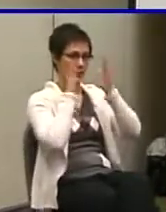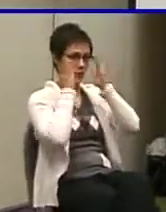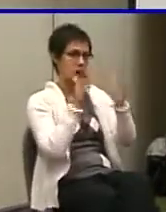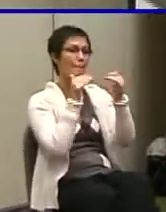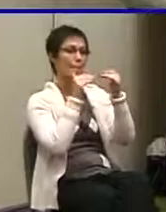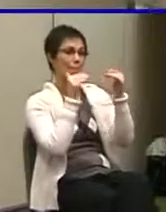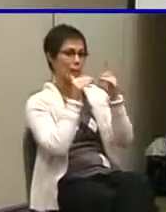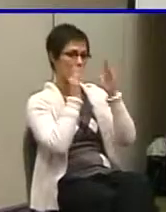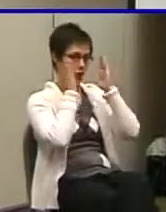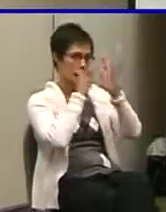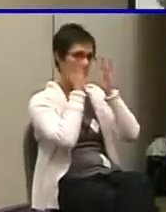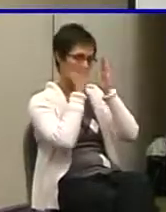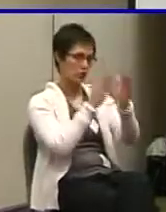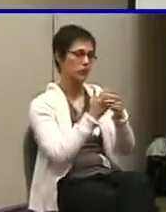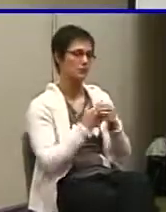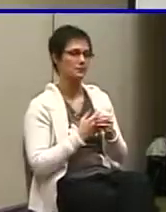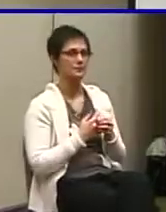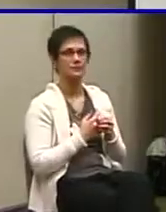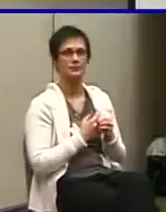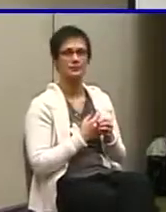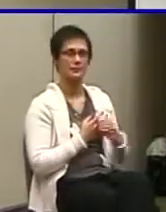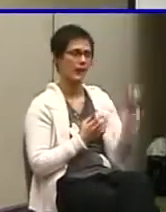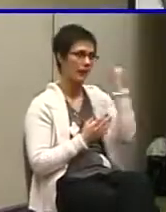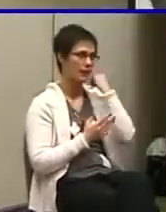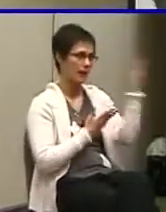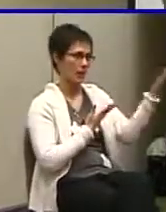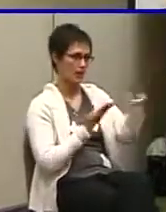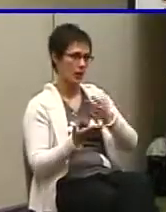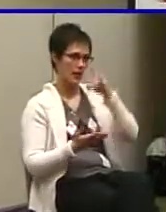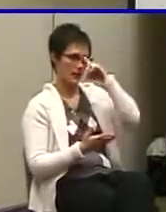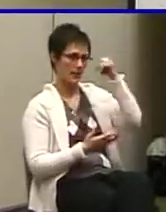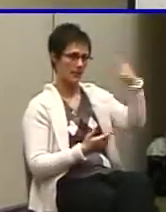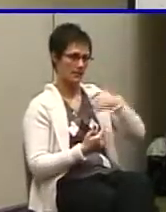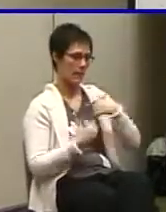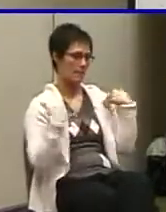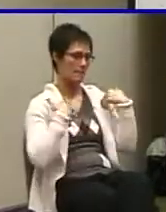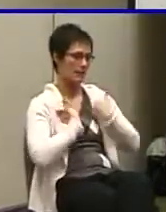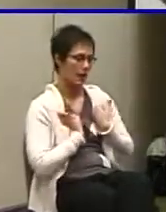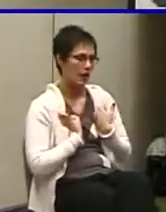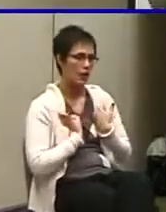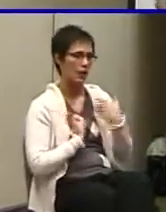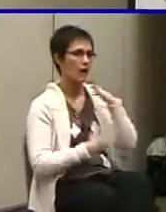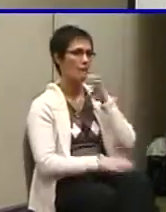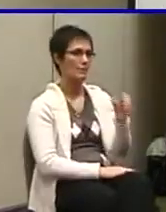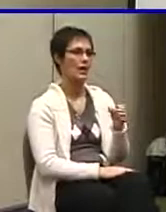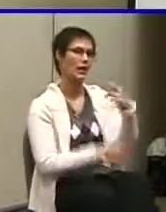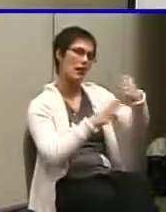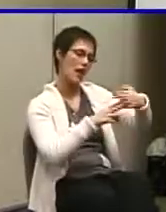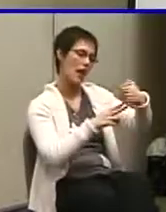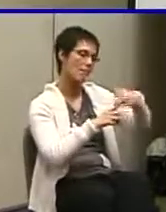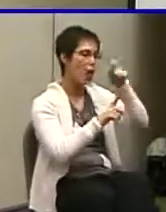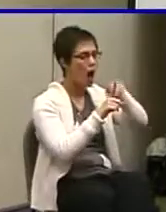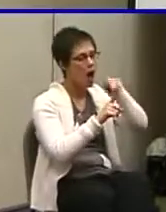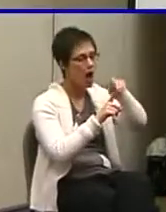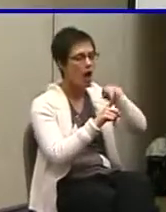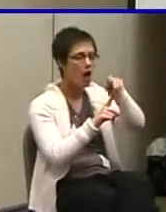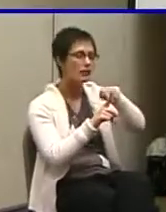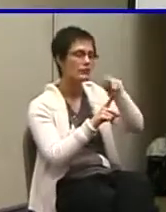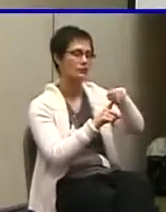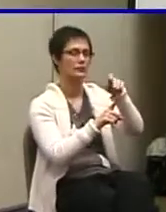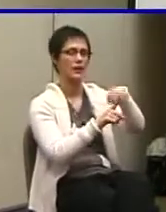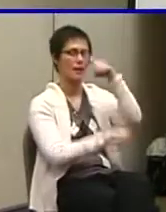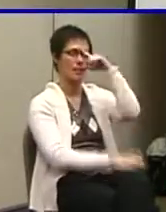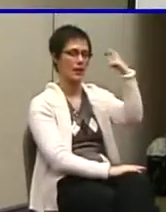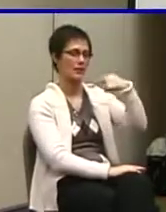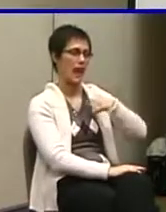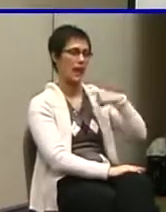Okay. Yeah, I want some peer affiliation, peer attention. If I'm bringing it because I'm tired of being name-called and teased and taunted because